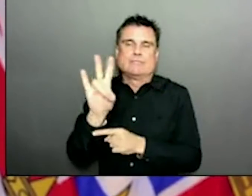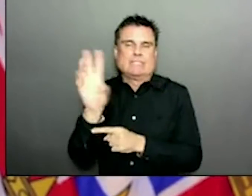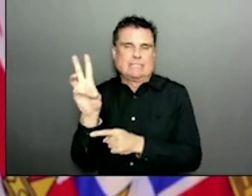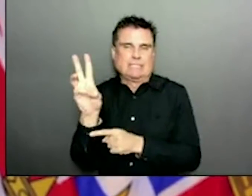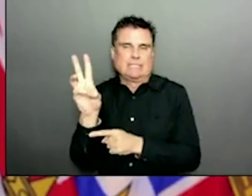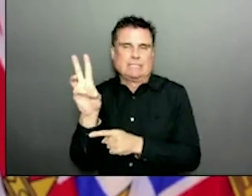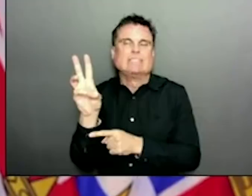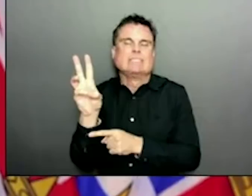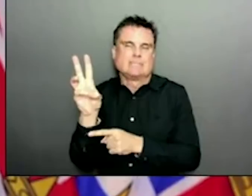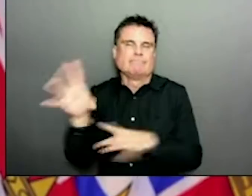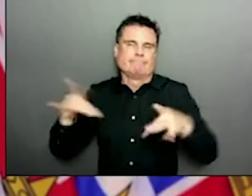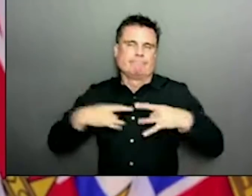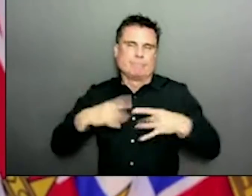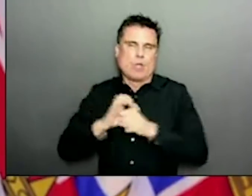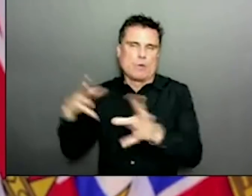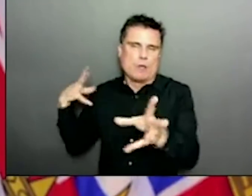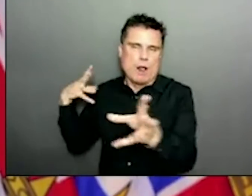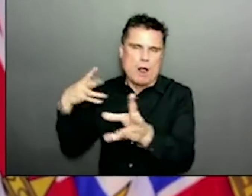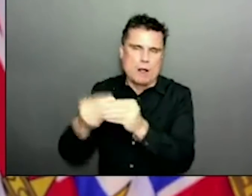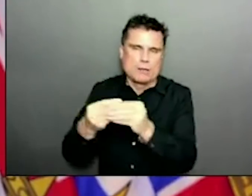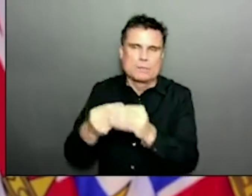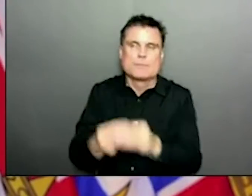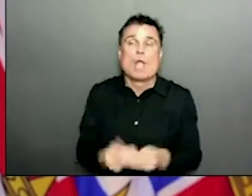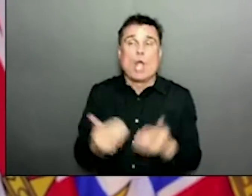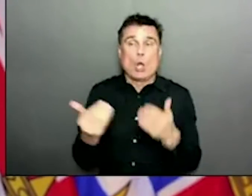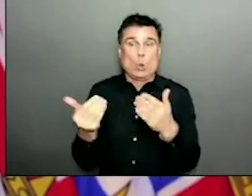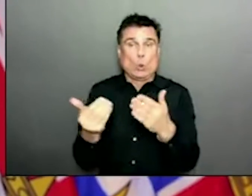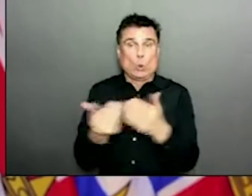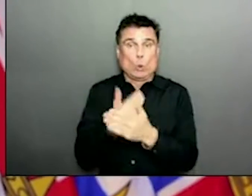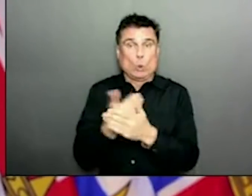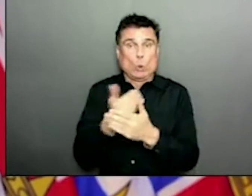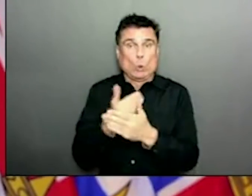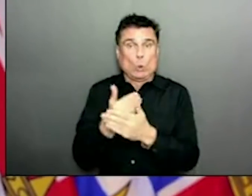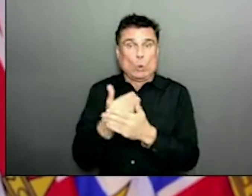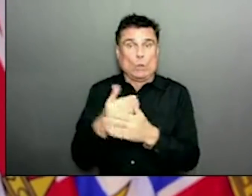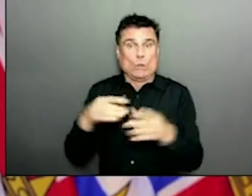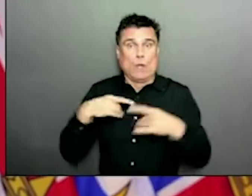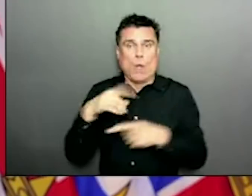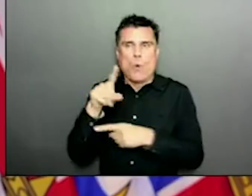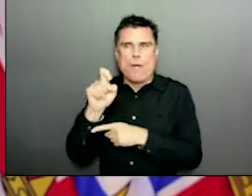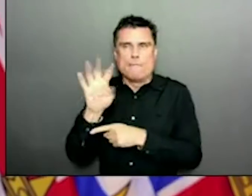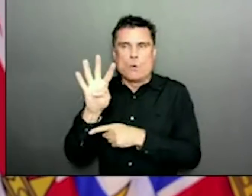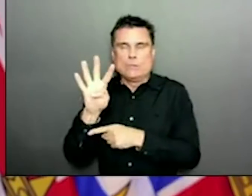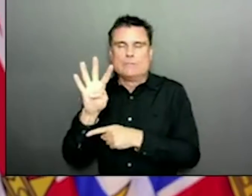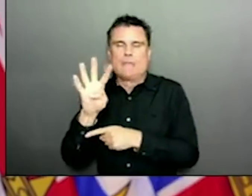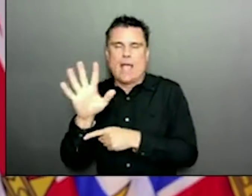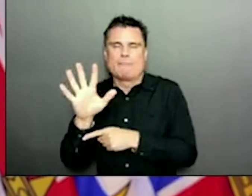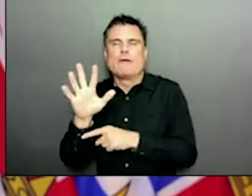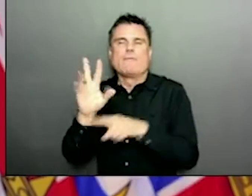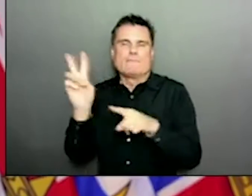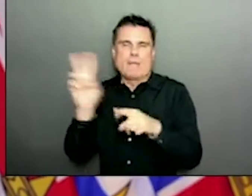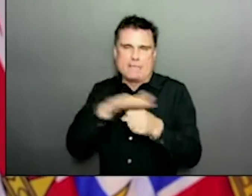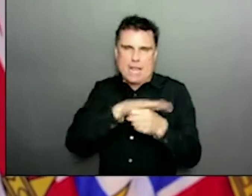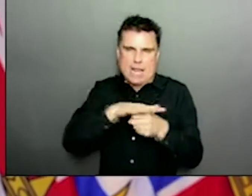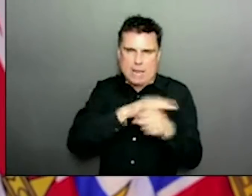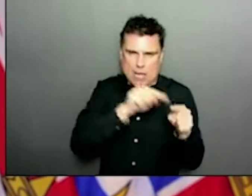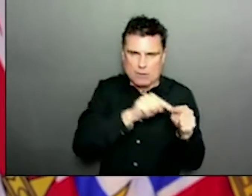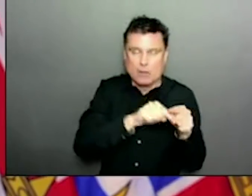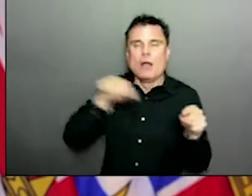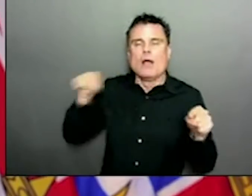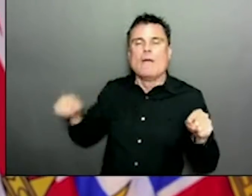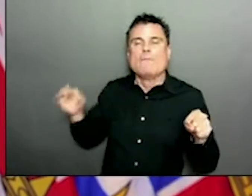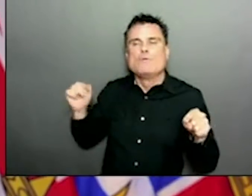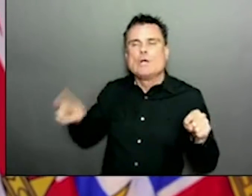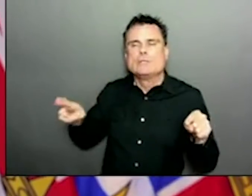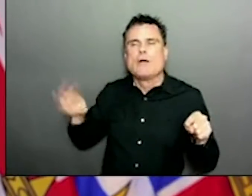44,776. Of the new cases, 145 people were in Vancouver Coastal Health Region, 403 people were in the